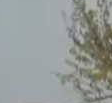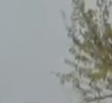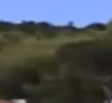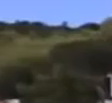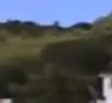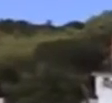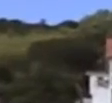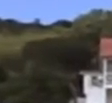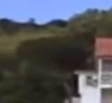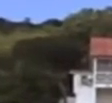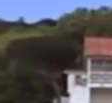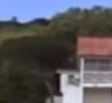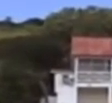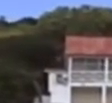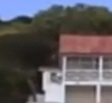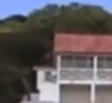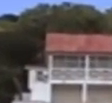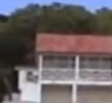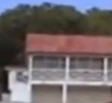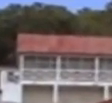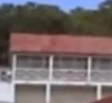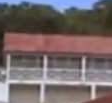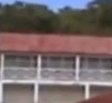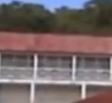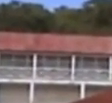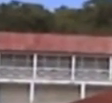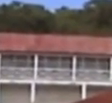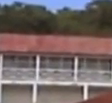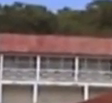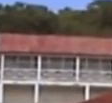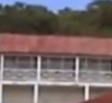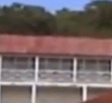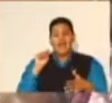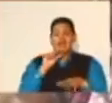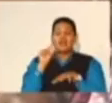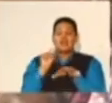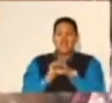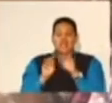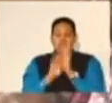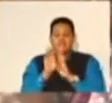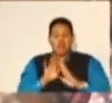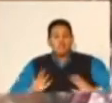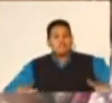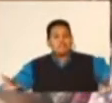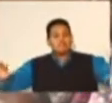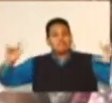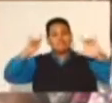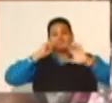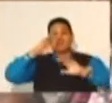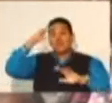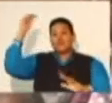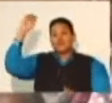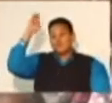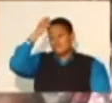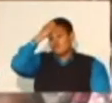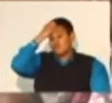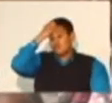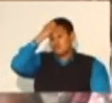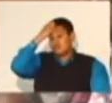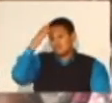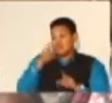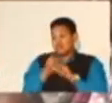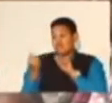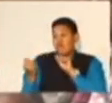exploring the facilities at the Bath Fountain Hotel and Spa, as well as the Milk River. A company from Europe has